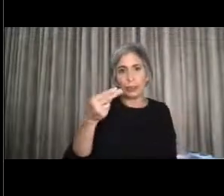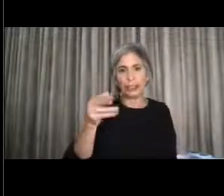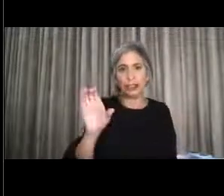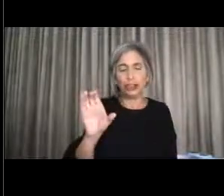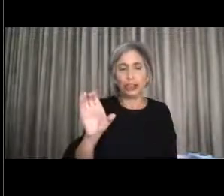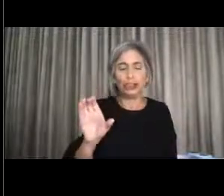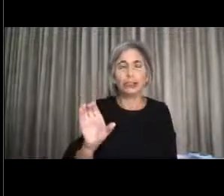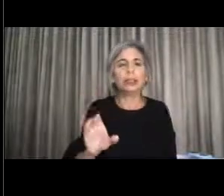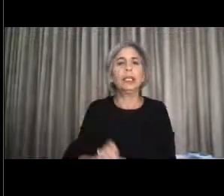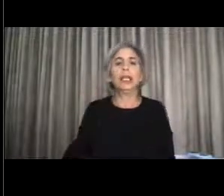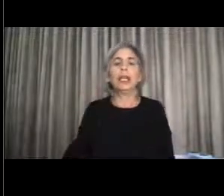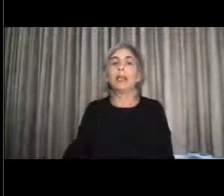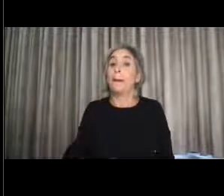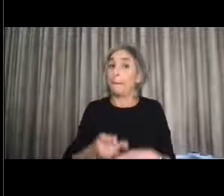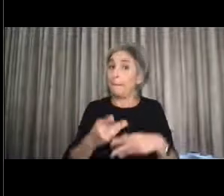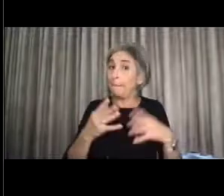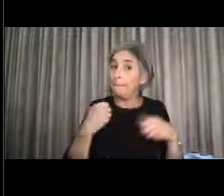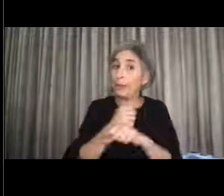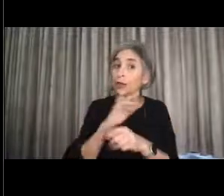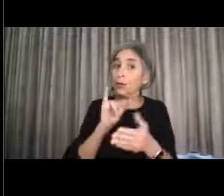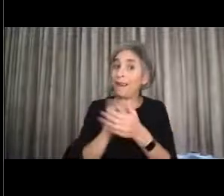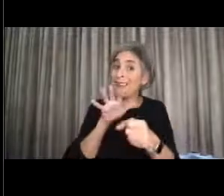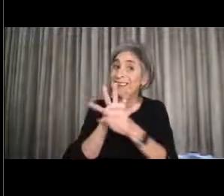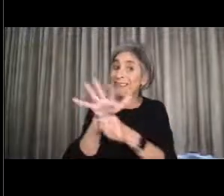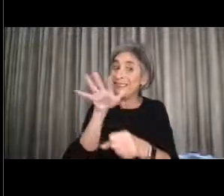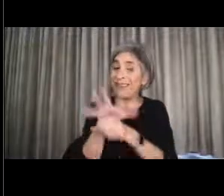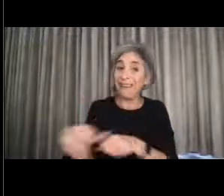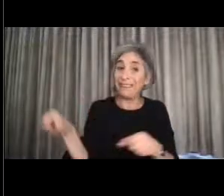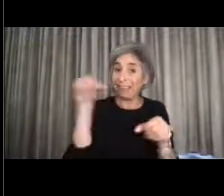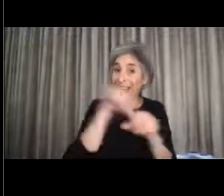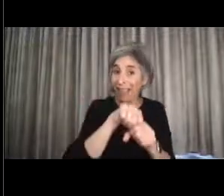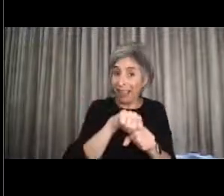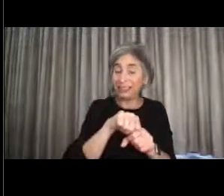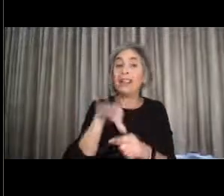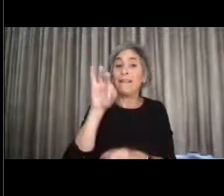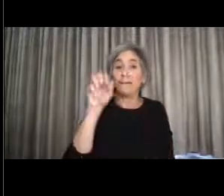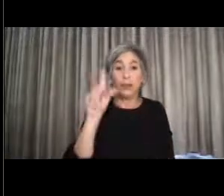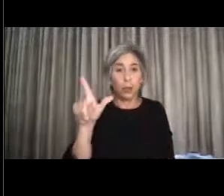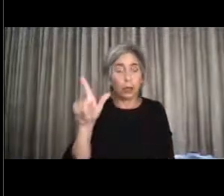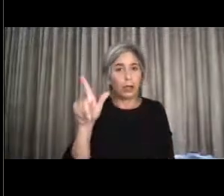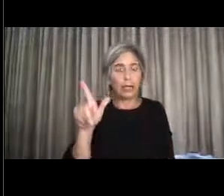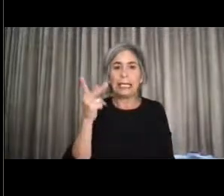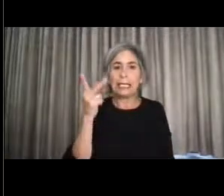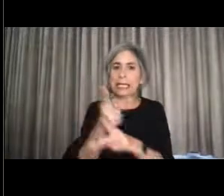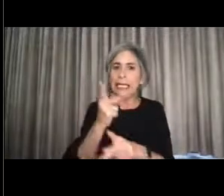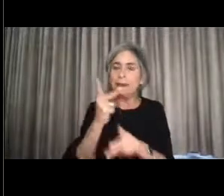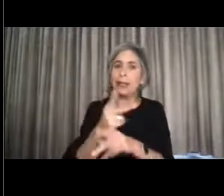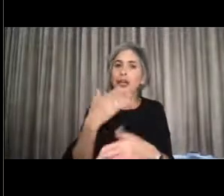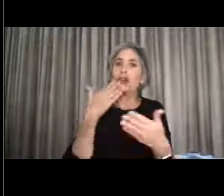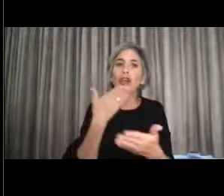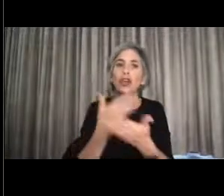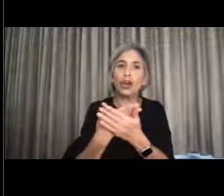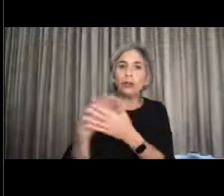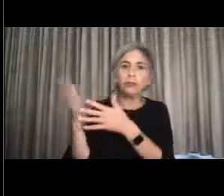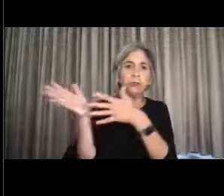Maintain an adequate supply of fuel and store in a cool, dry, well-ventilated place away from any heat